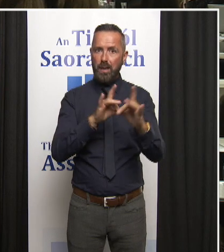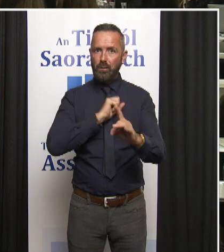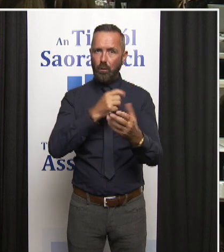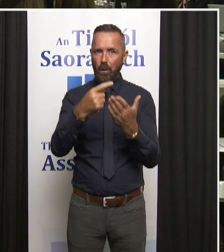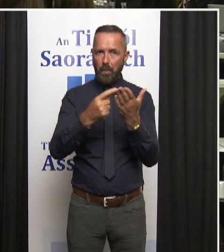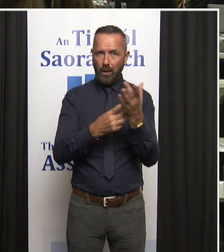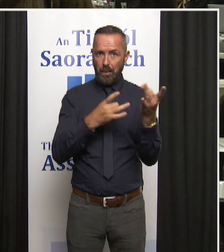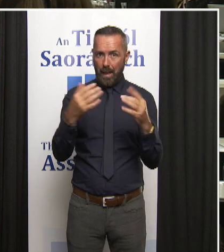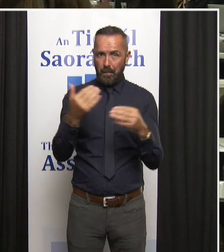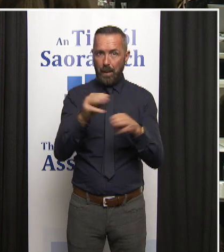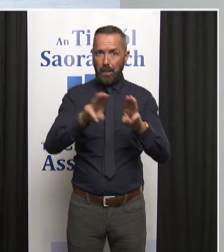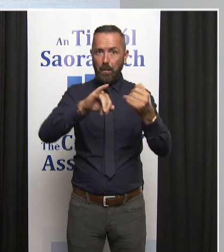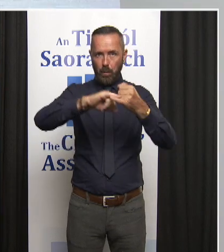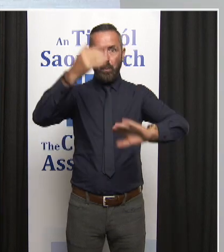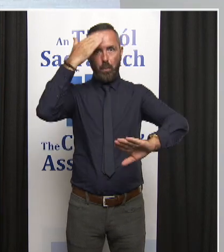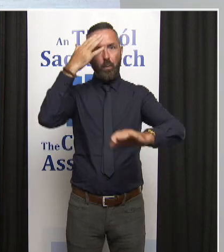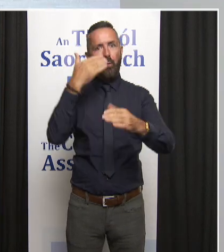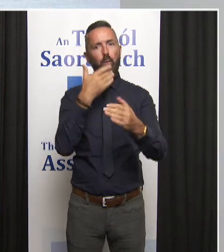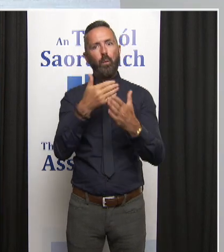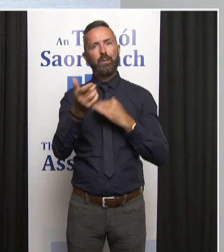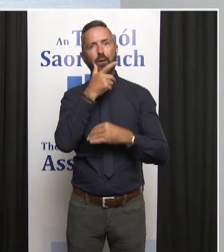people who actually know what they're talking about as well.